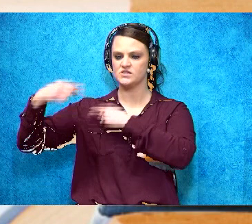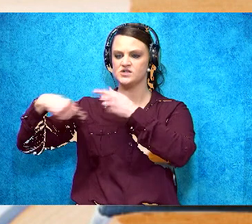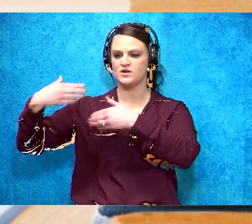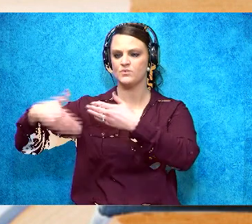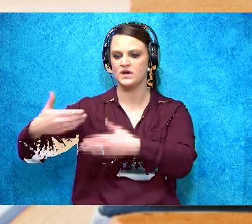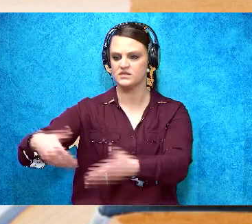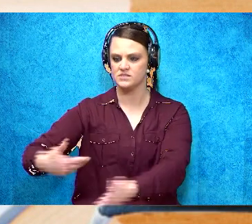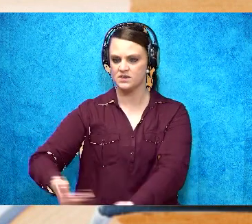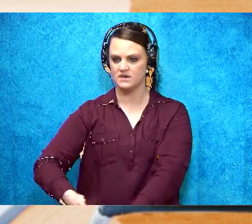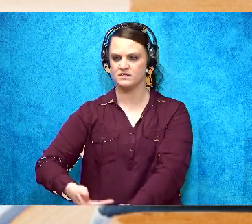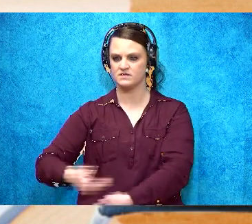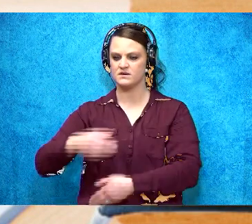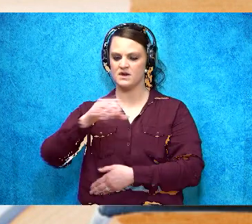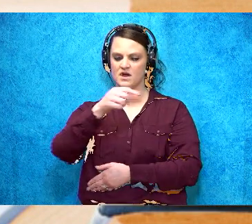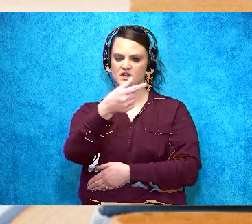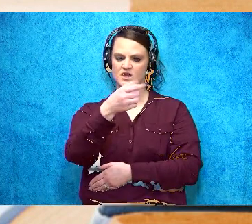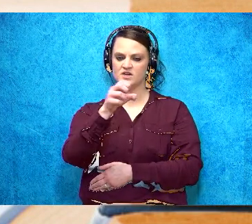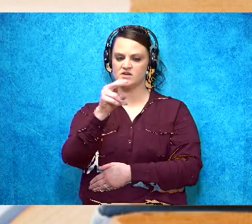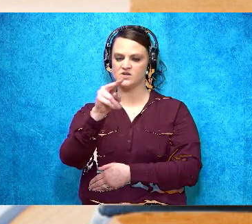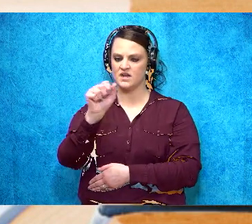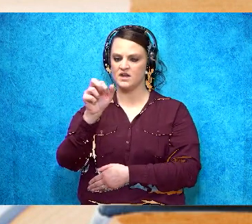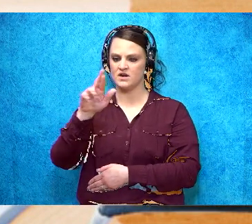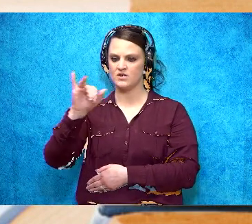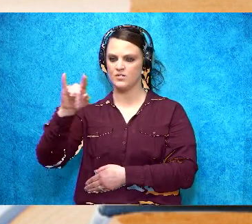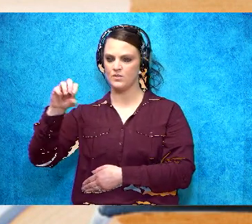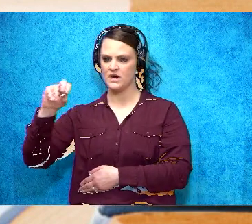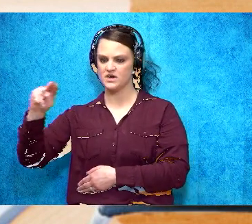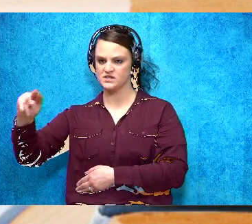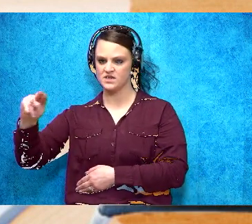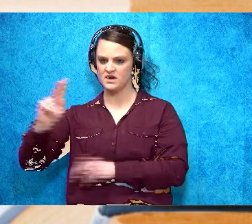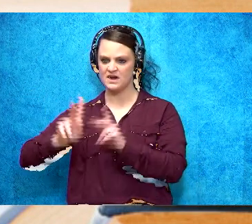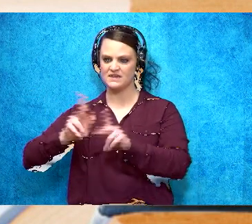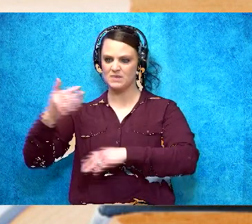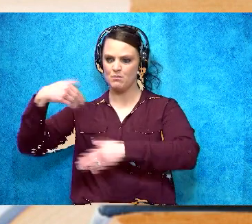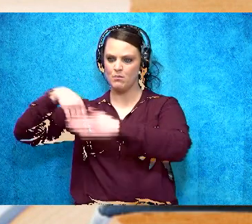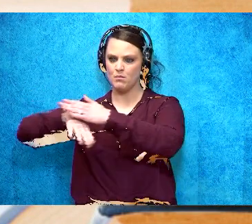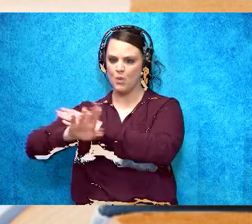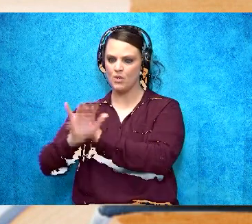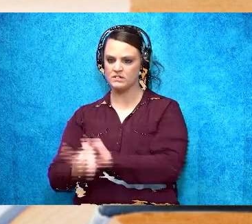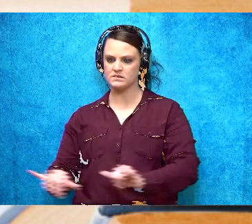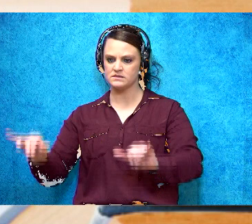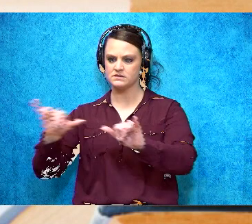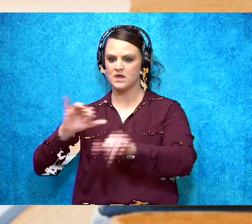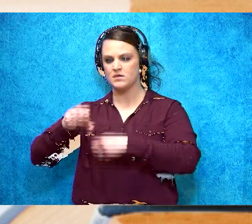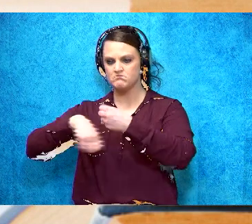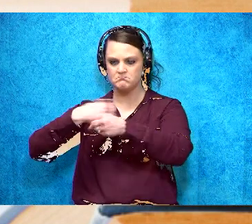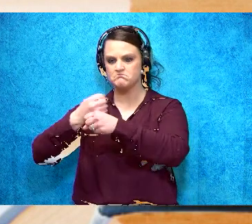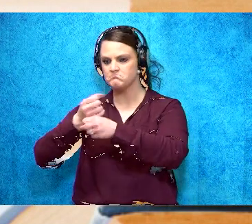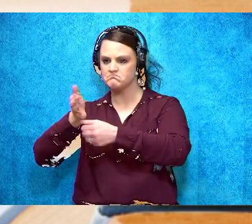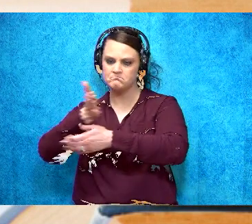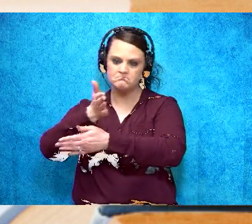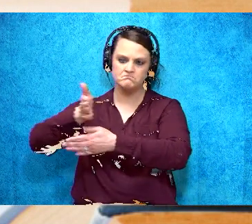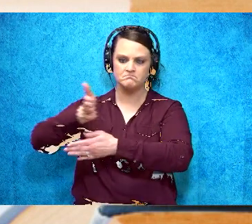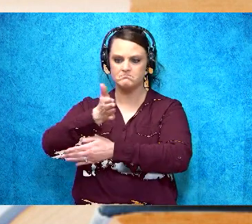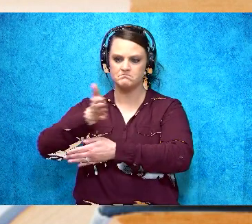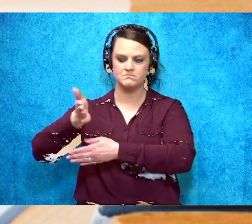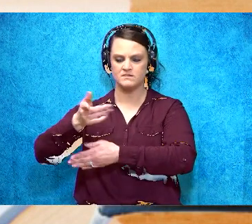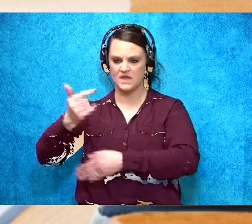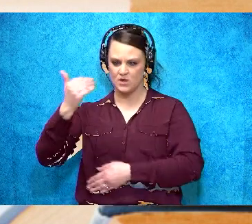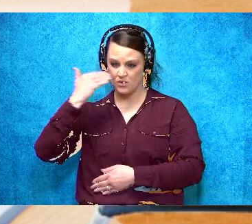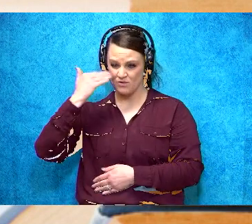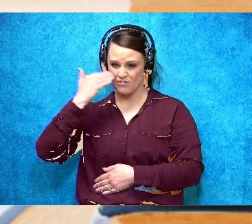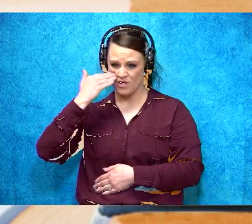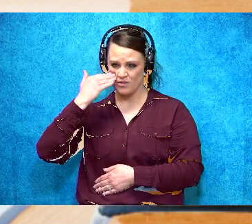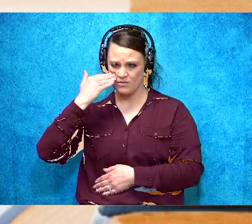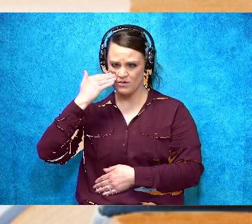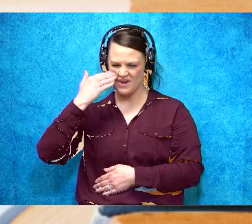Generational. That generation, that's people born at the same time, like you guys would be, I